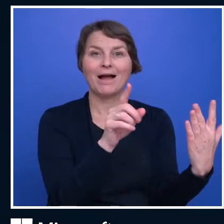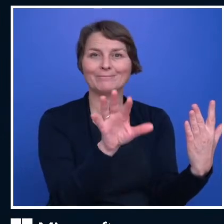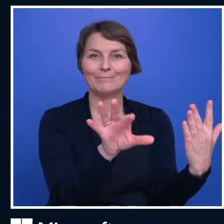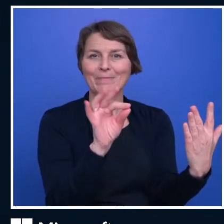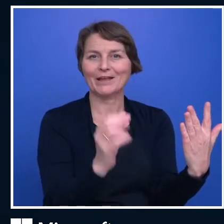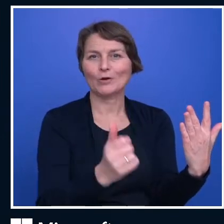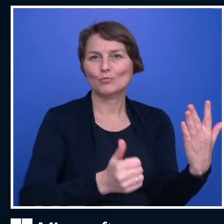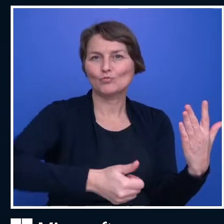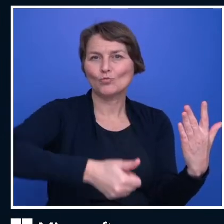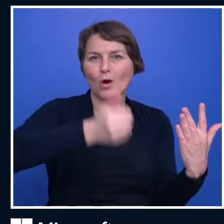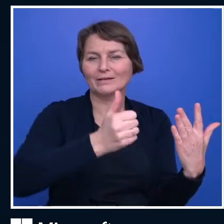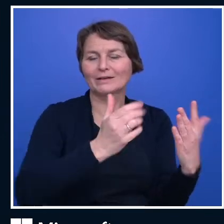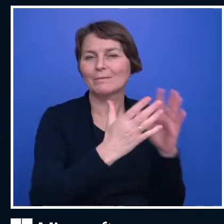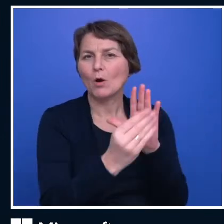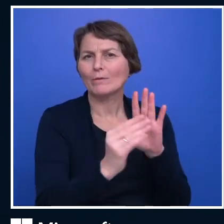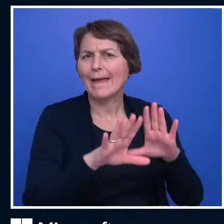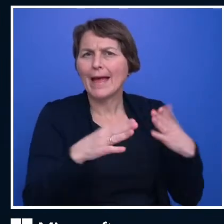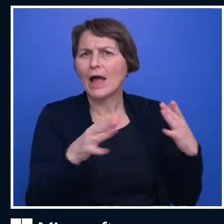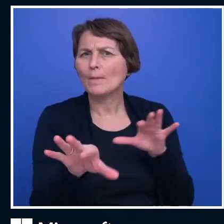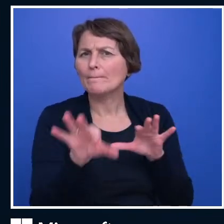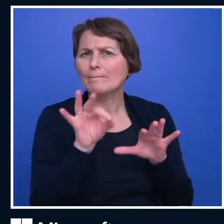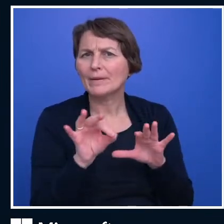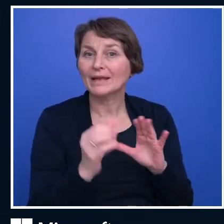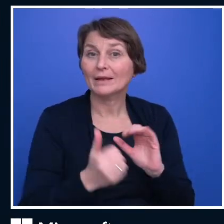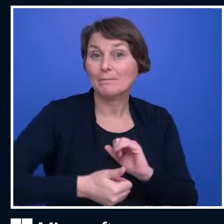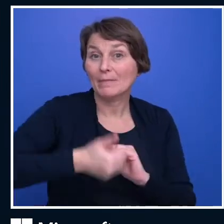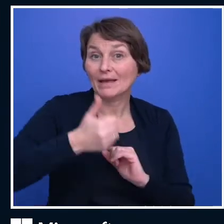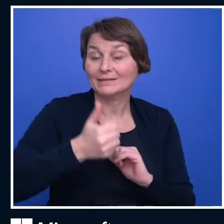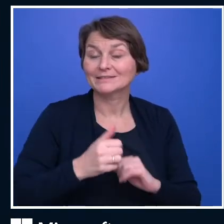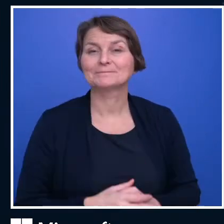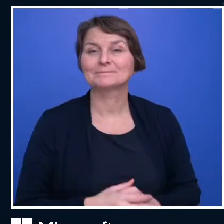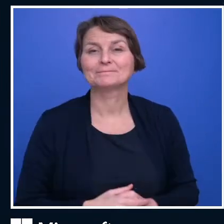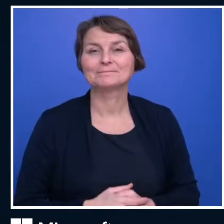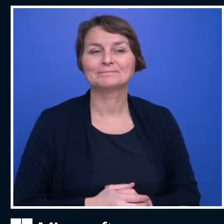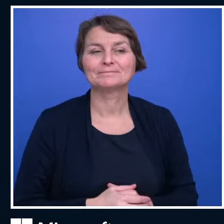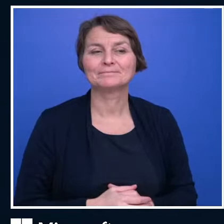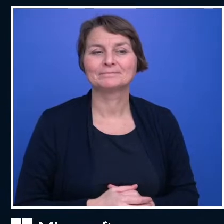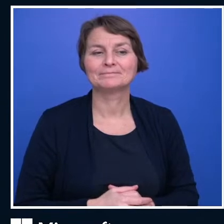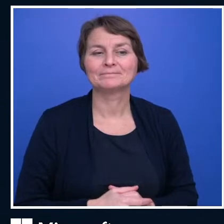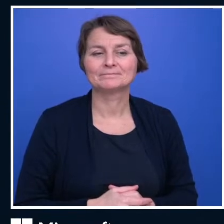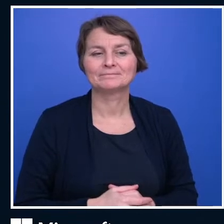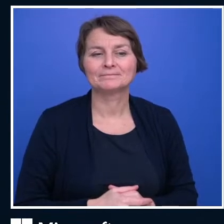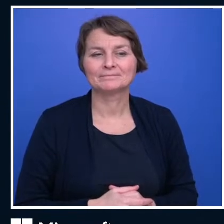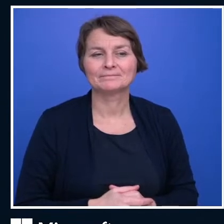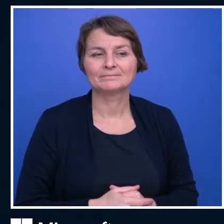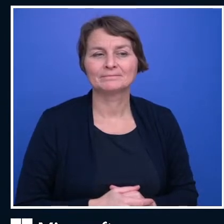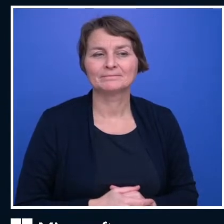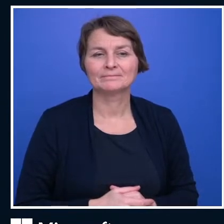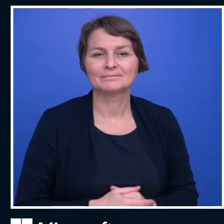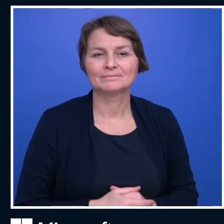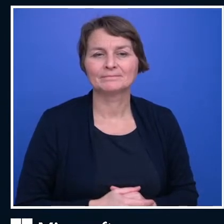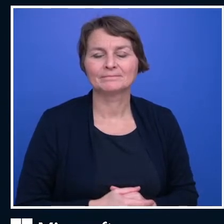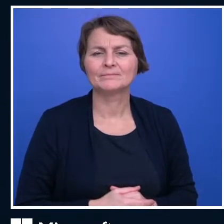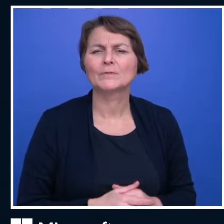model, compare these models in the demos. But yeah, it's really good to know that